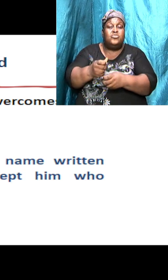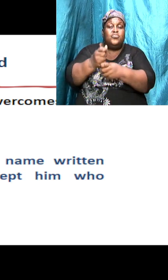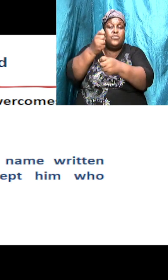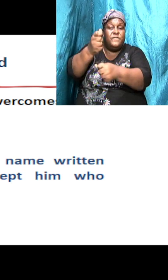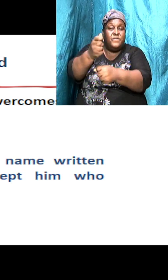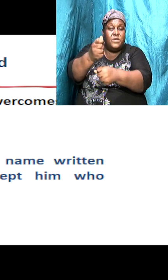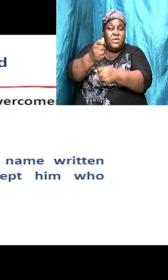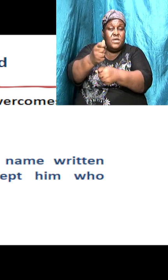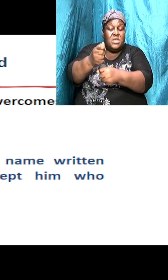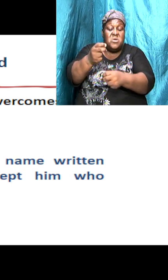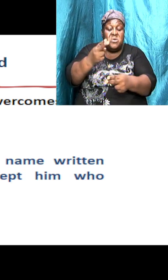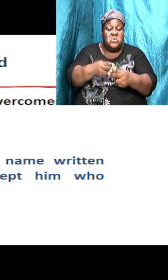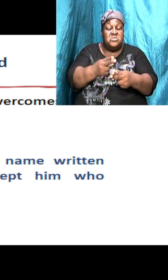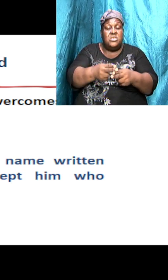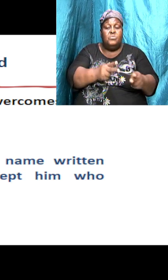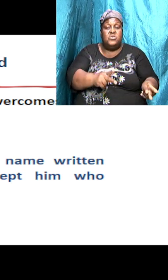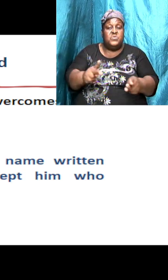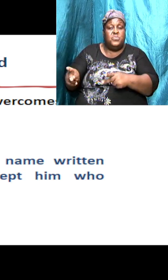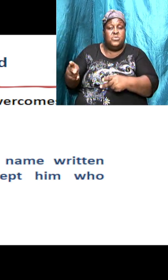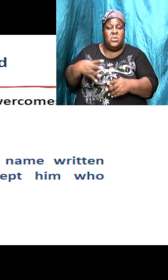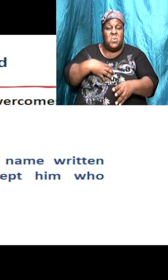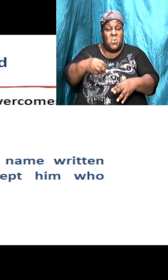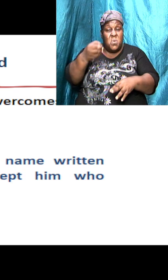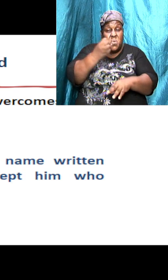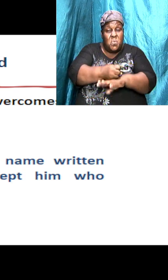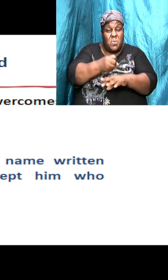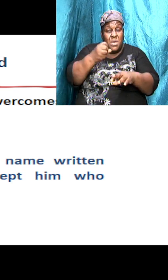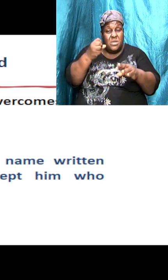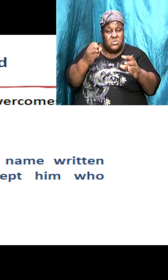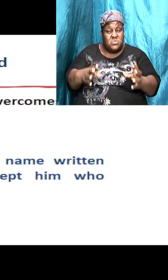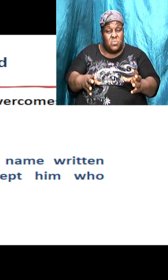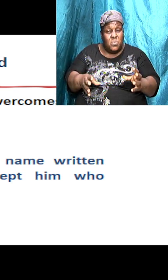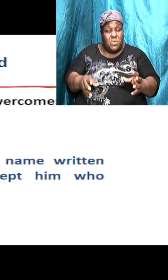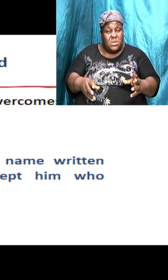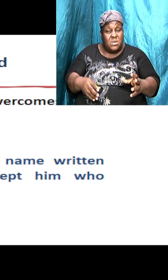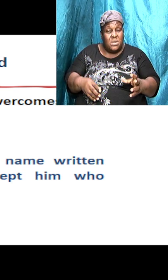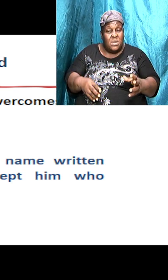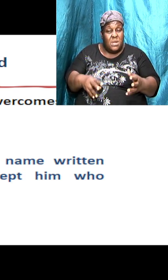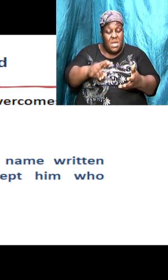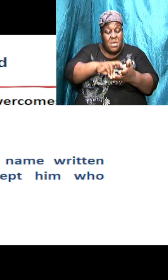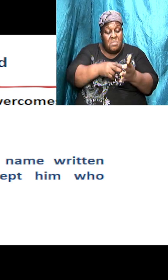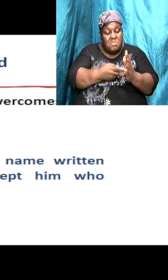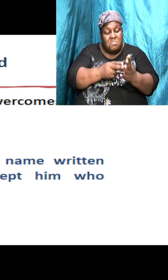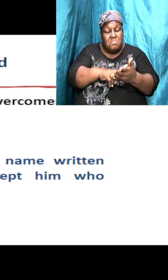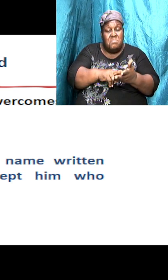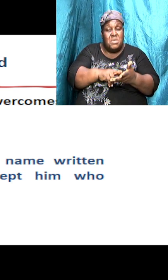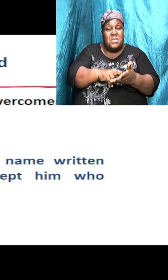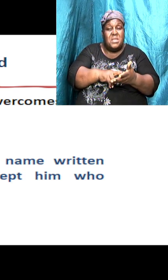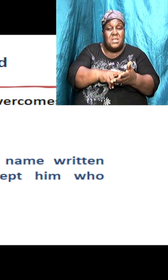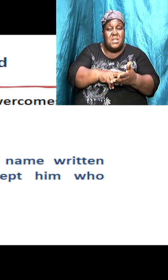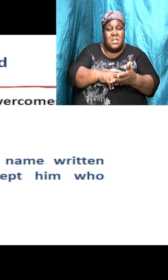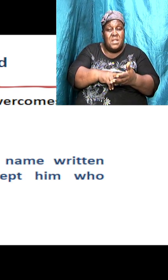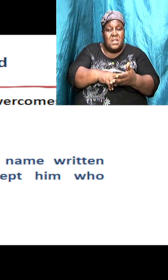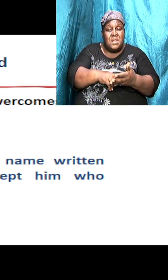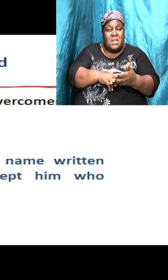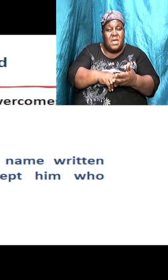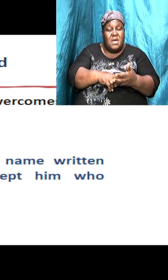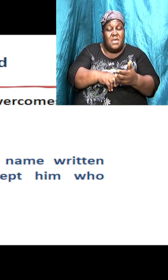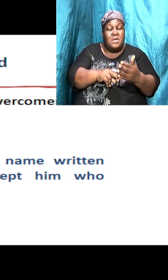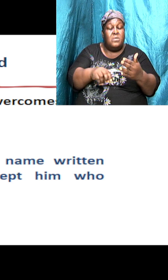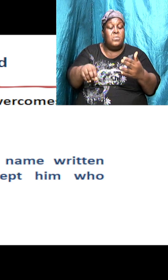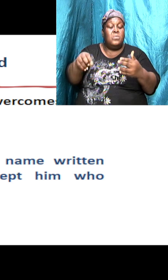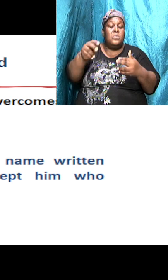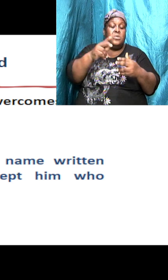it was a stone that signified a elevated position, one of acquittal, or one